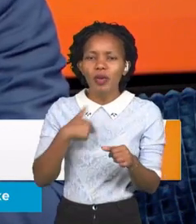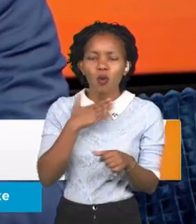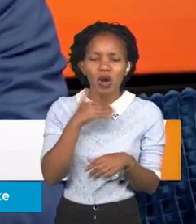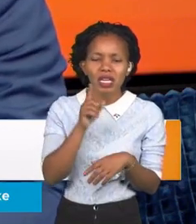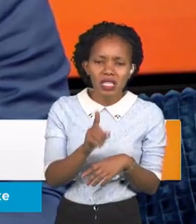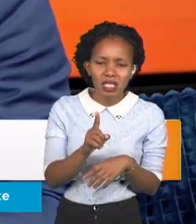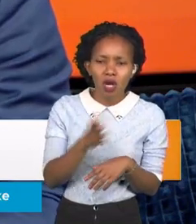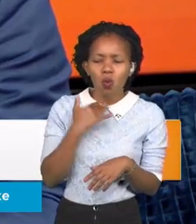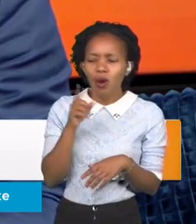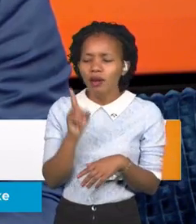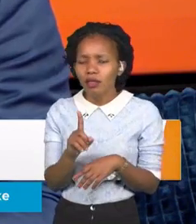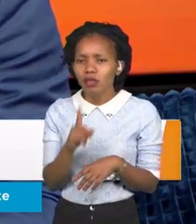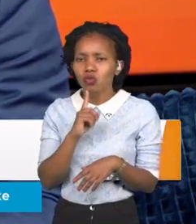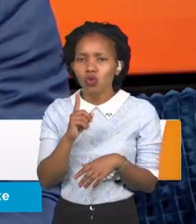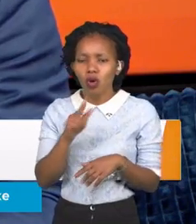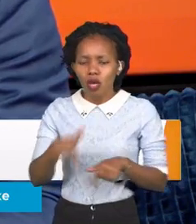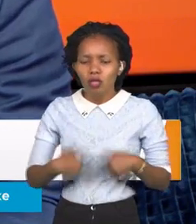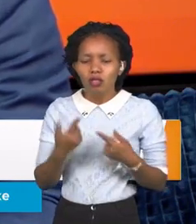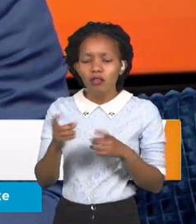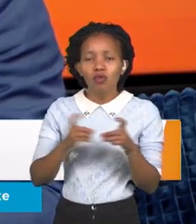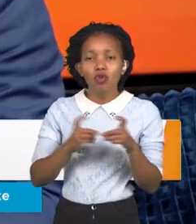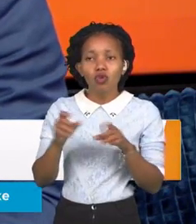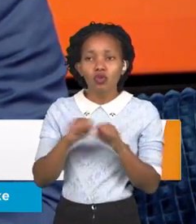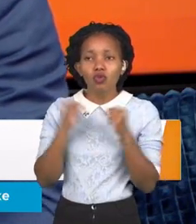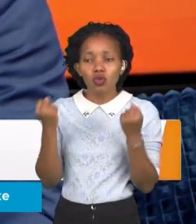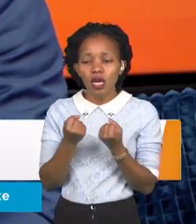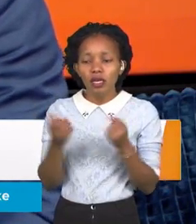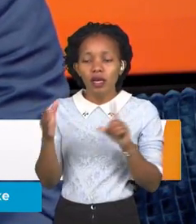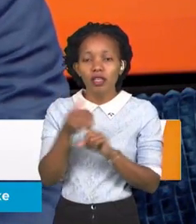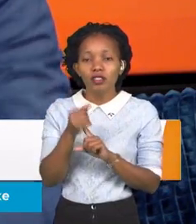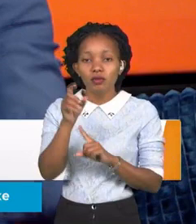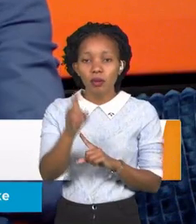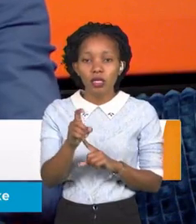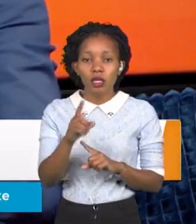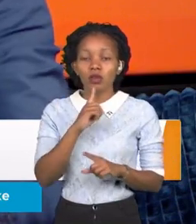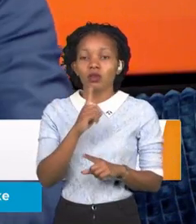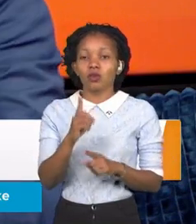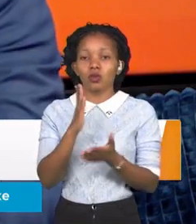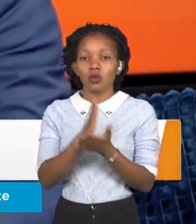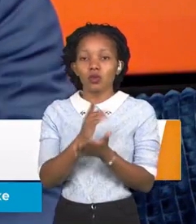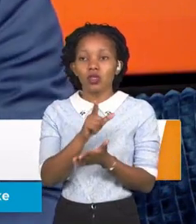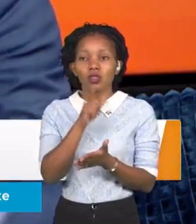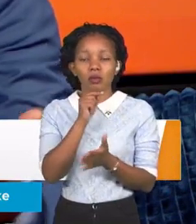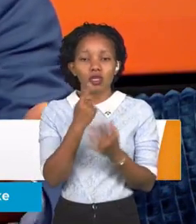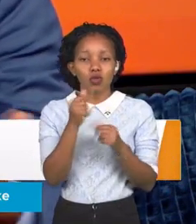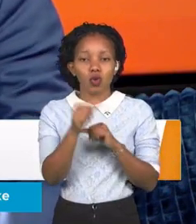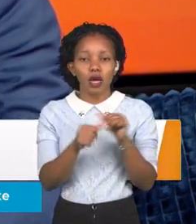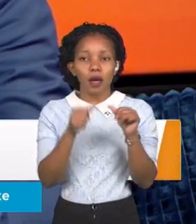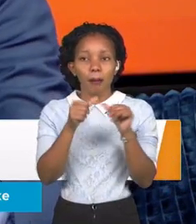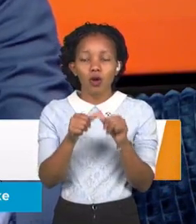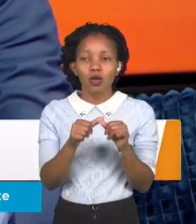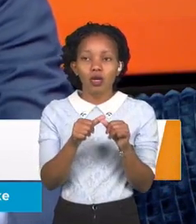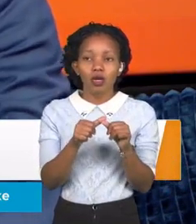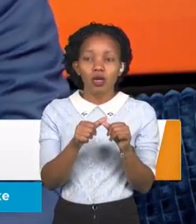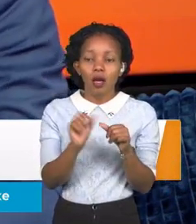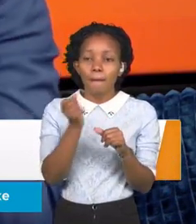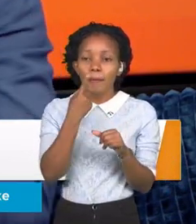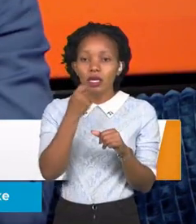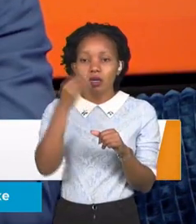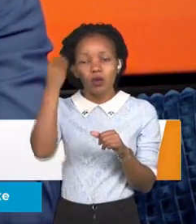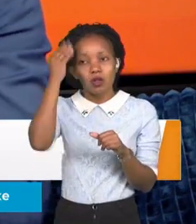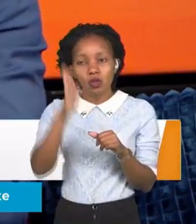that, the aspect of self-control in our society has to be achieved. Yes. Now, as much as he talked about class, a medical student, for example,